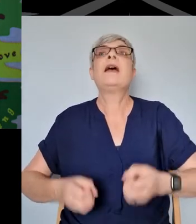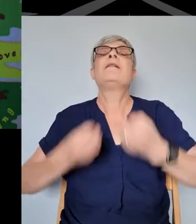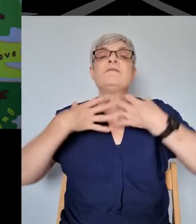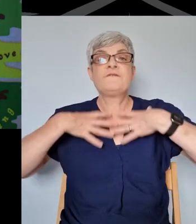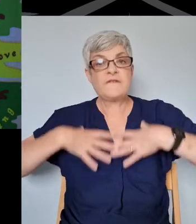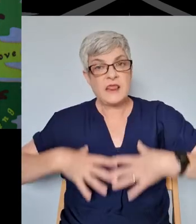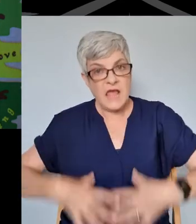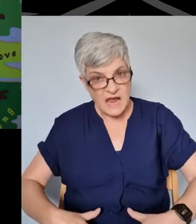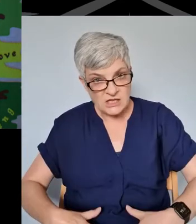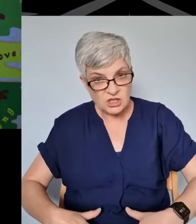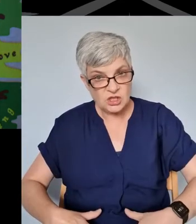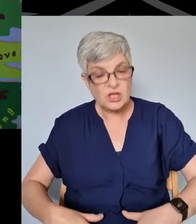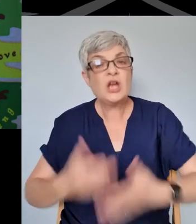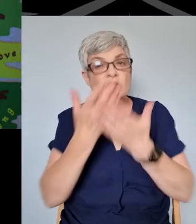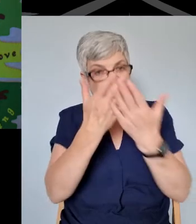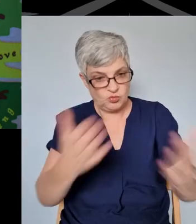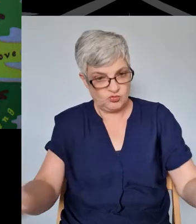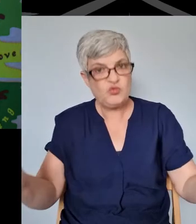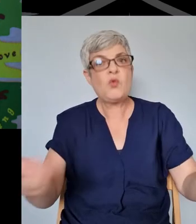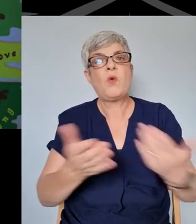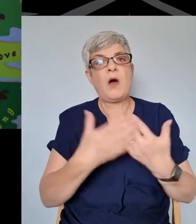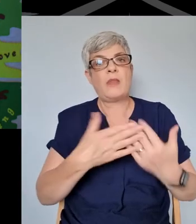enfleshed before other people.